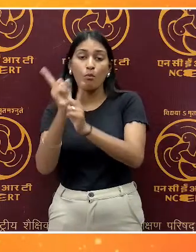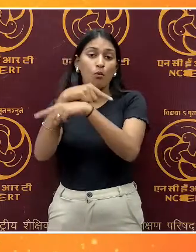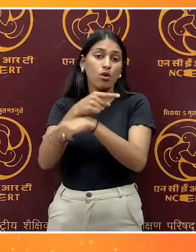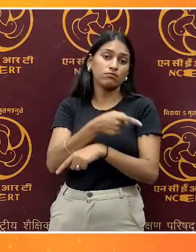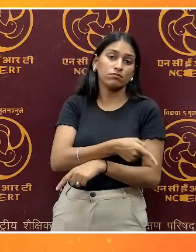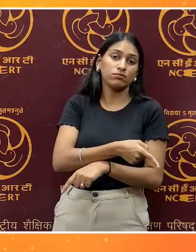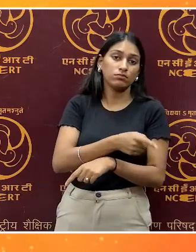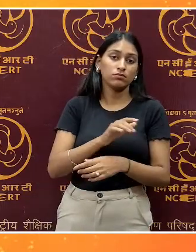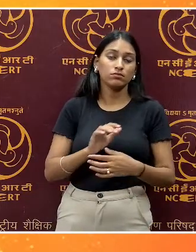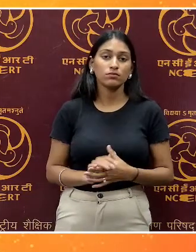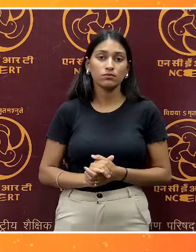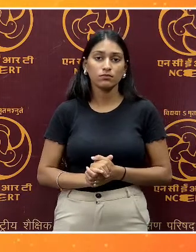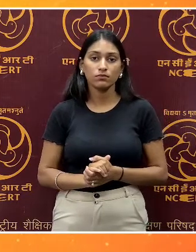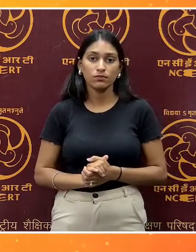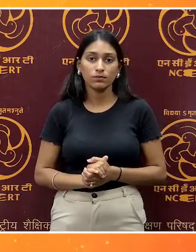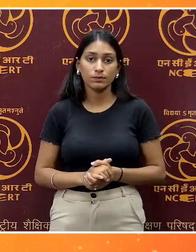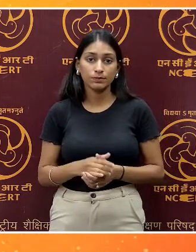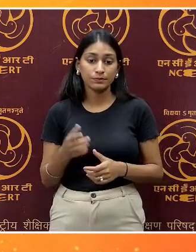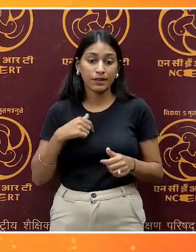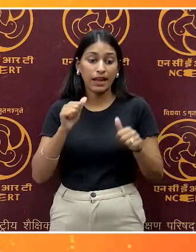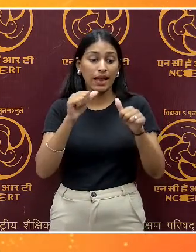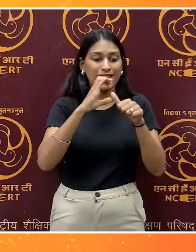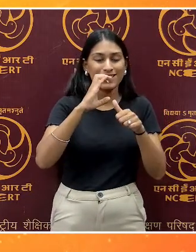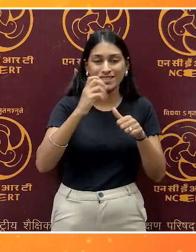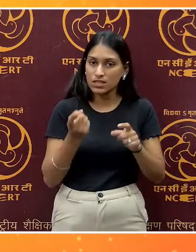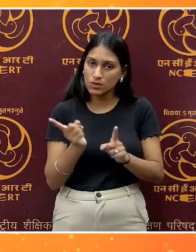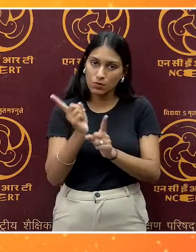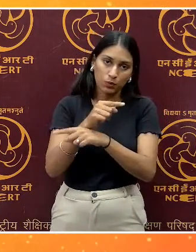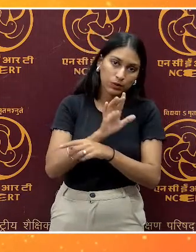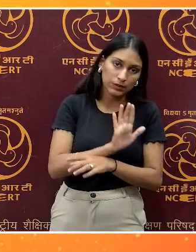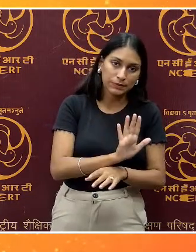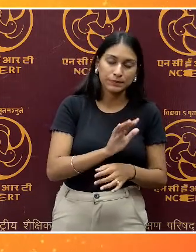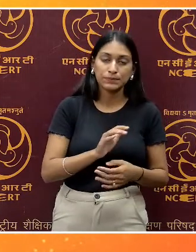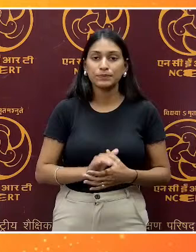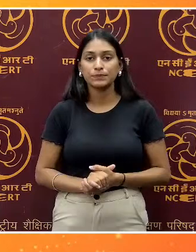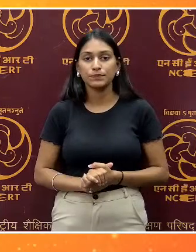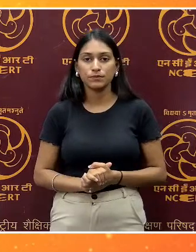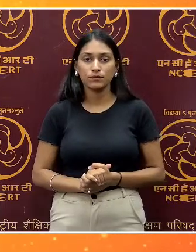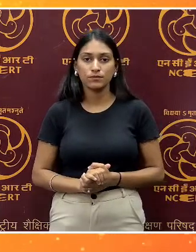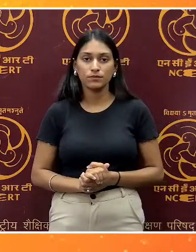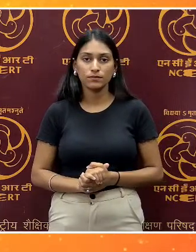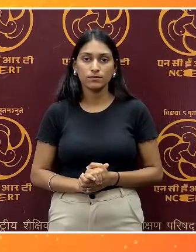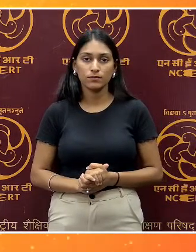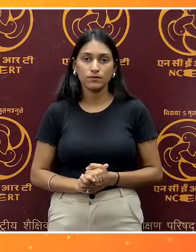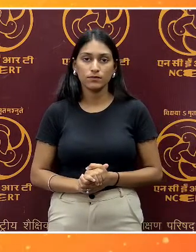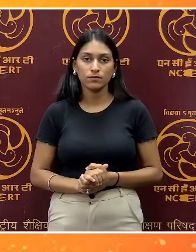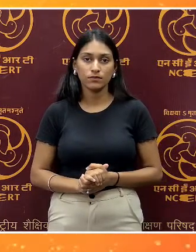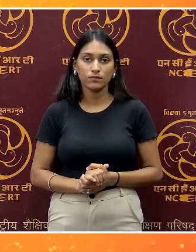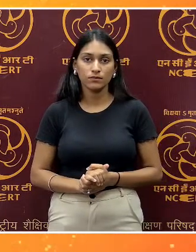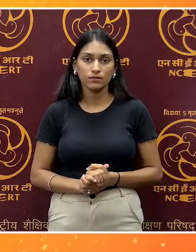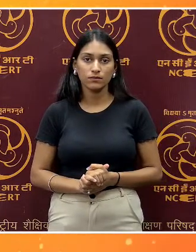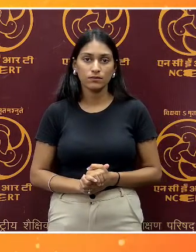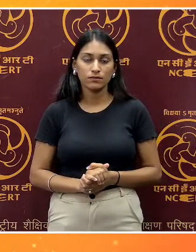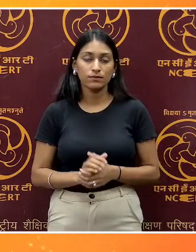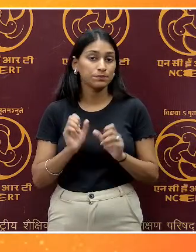has to be taken in opposite order. Right, right. Okay.